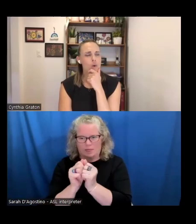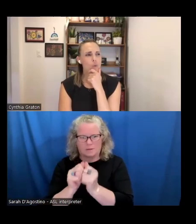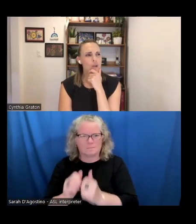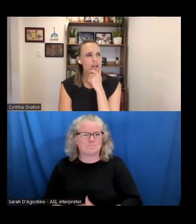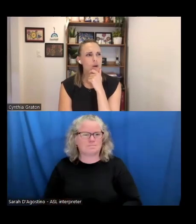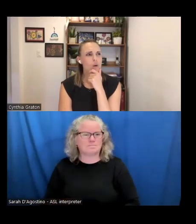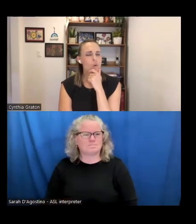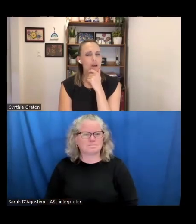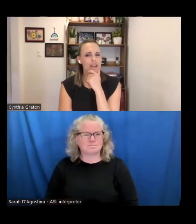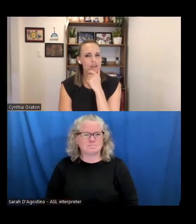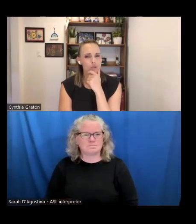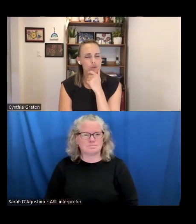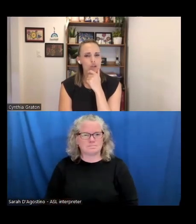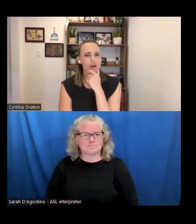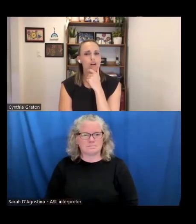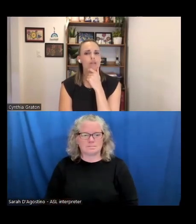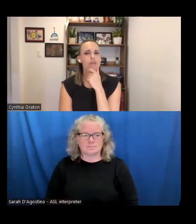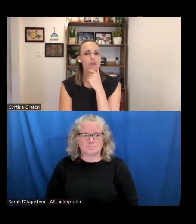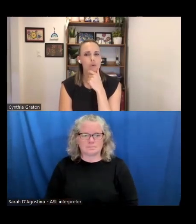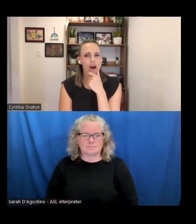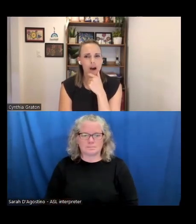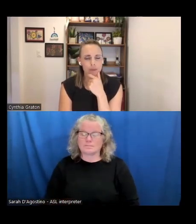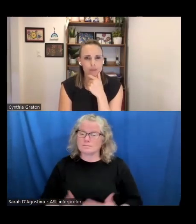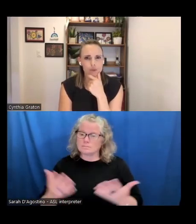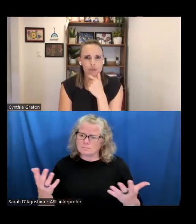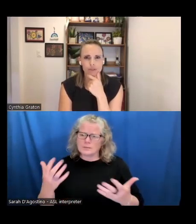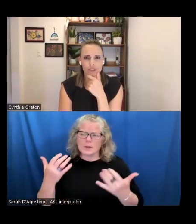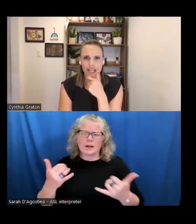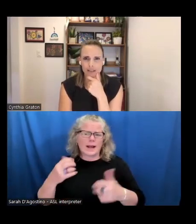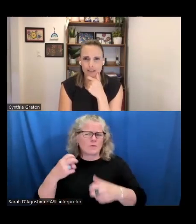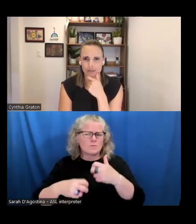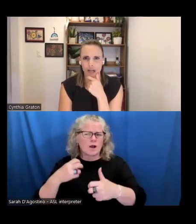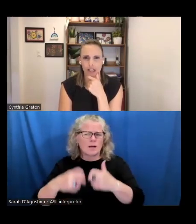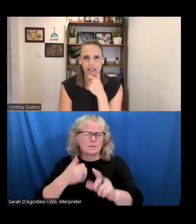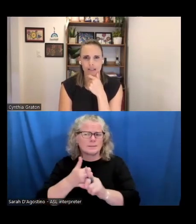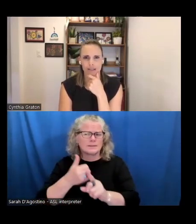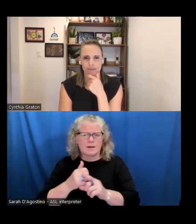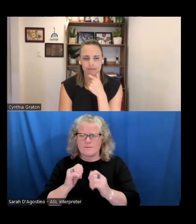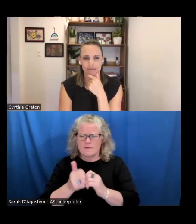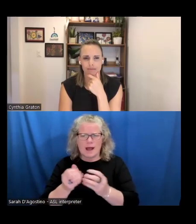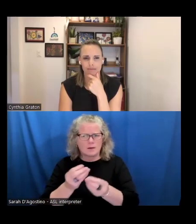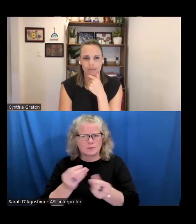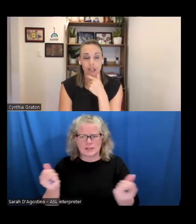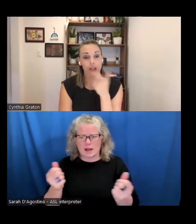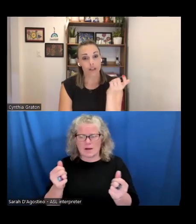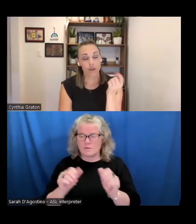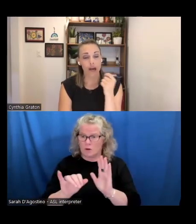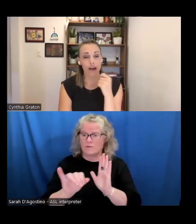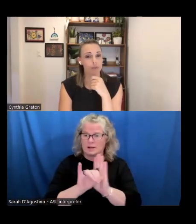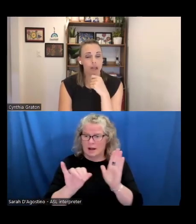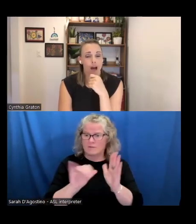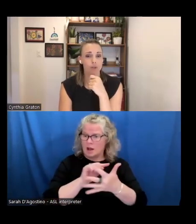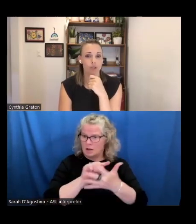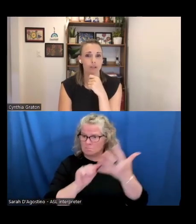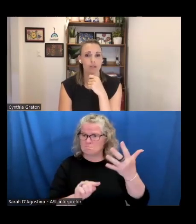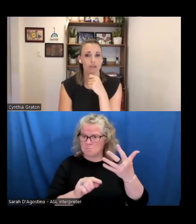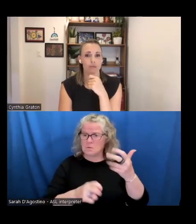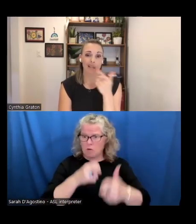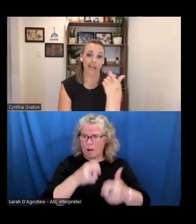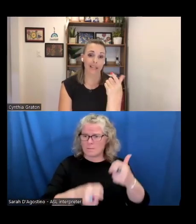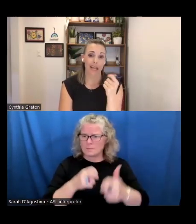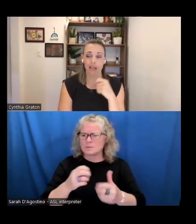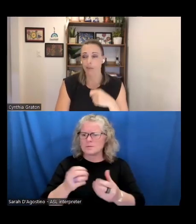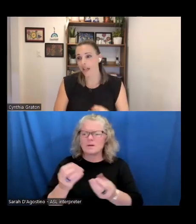how are we going to solve the problems we've identified? You have 3